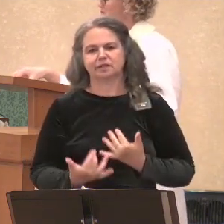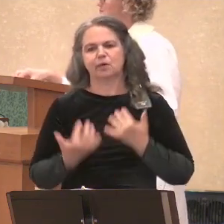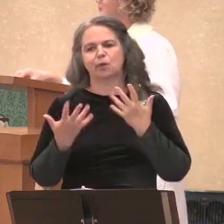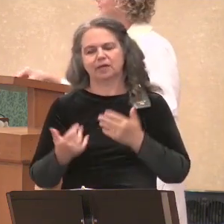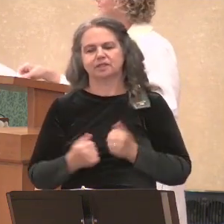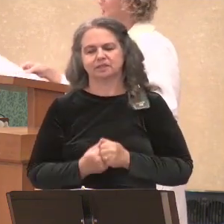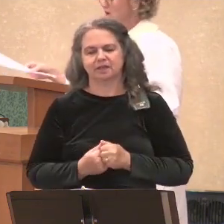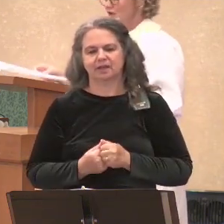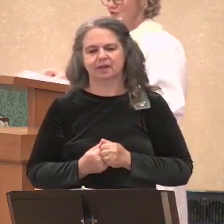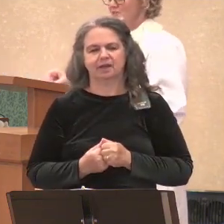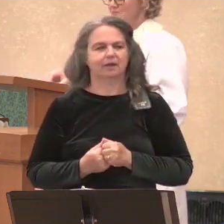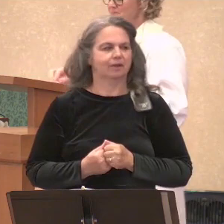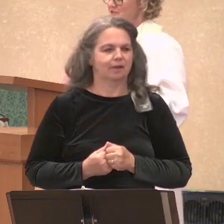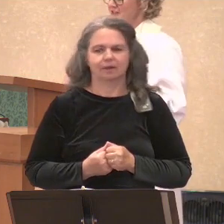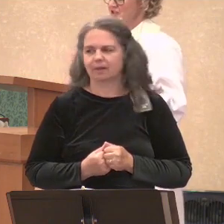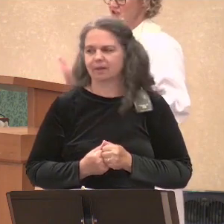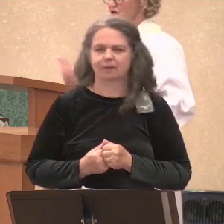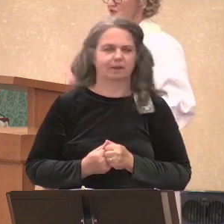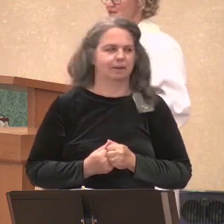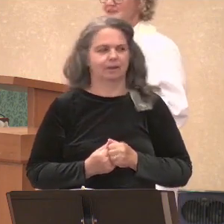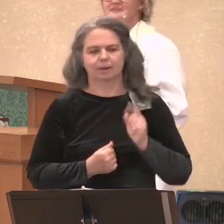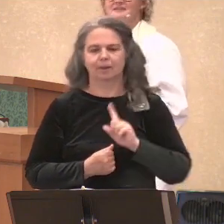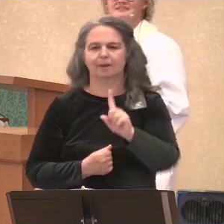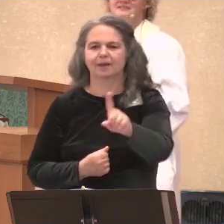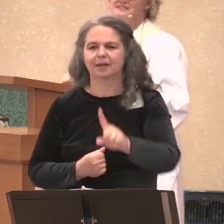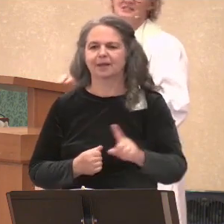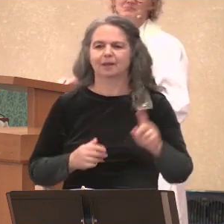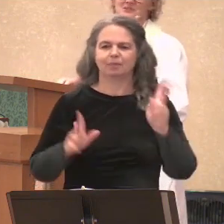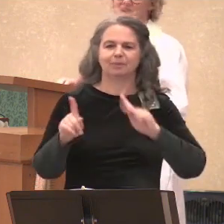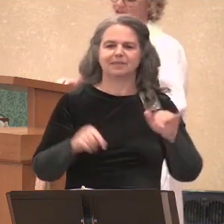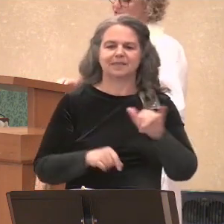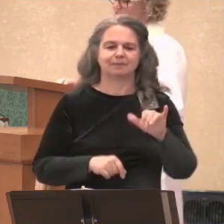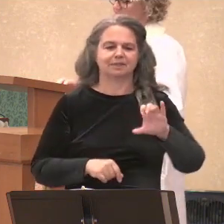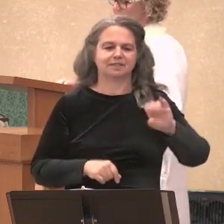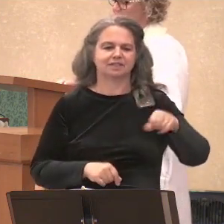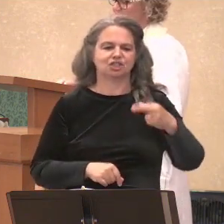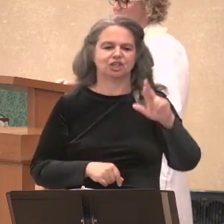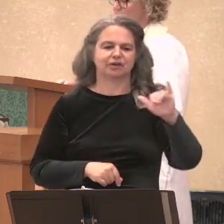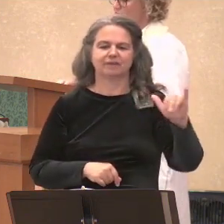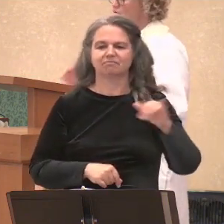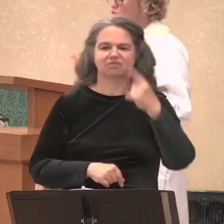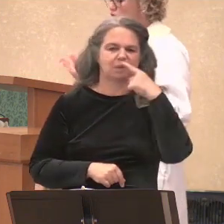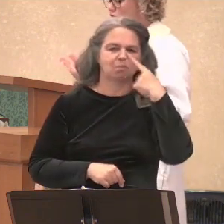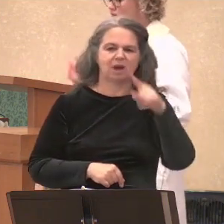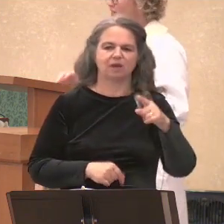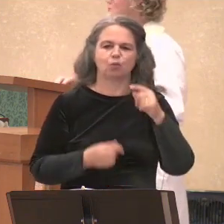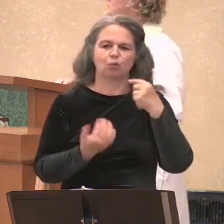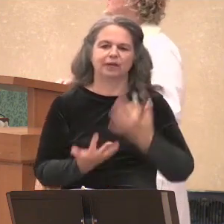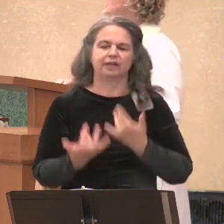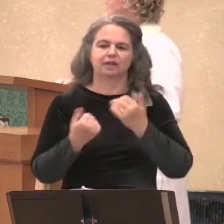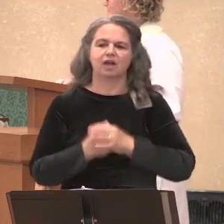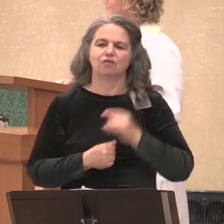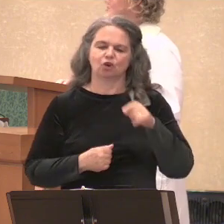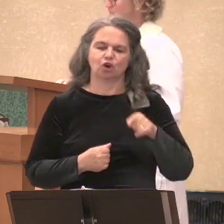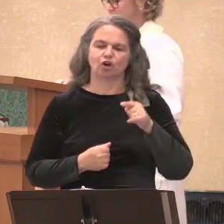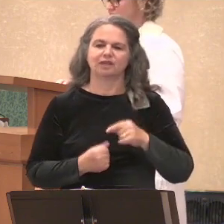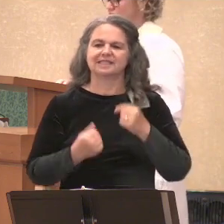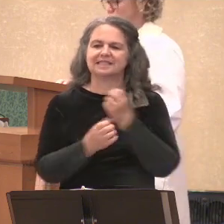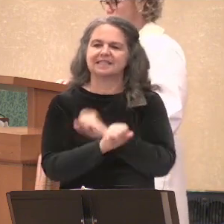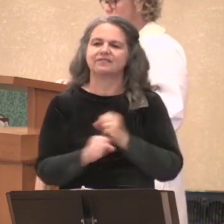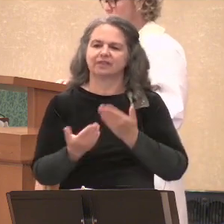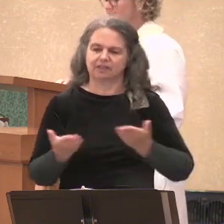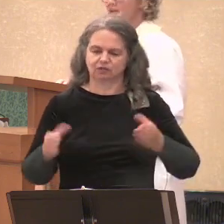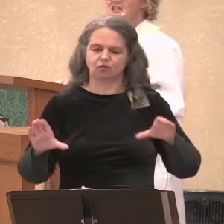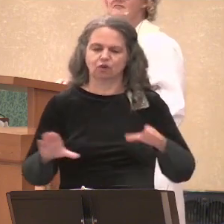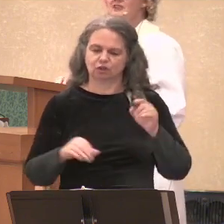go. People like Sherry didn't seem to mind waiting. For her, it was the safest thing to